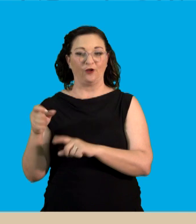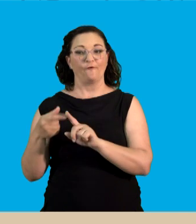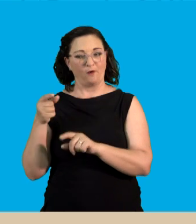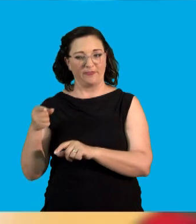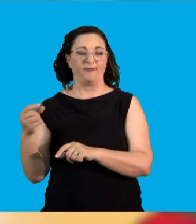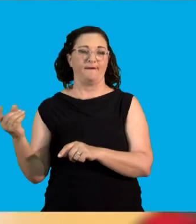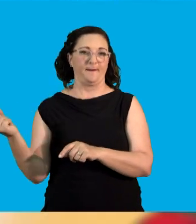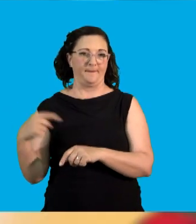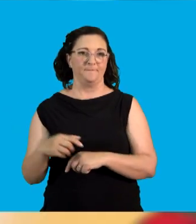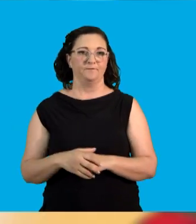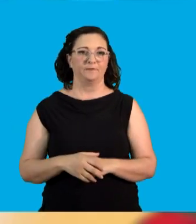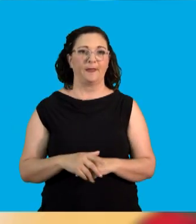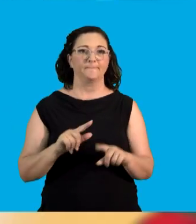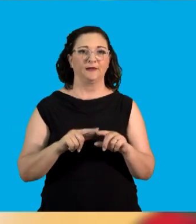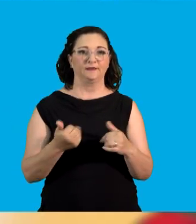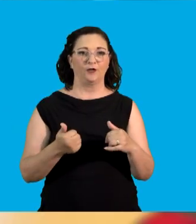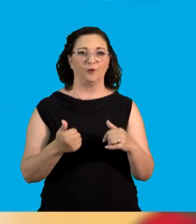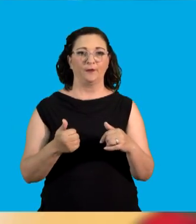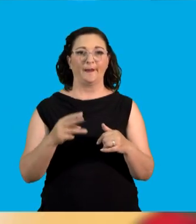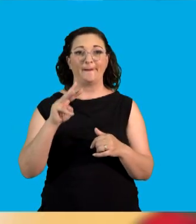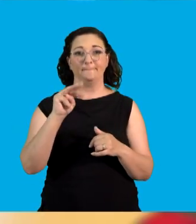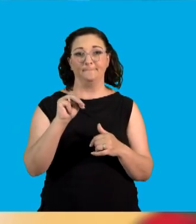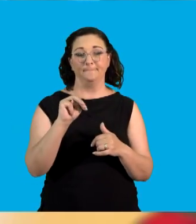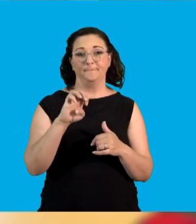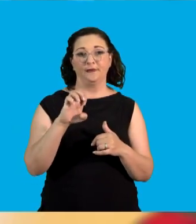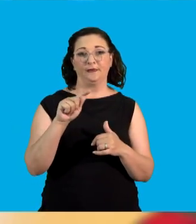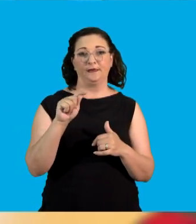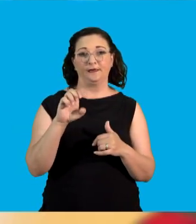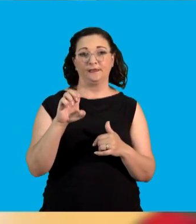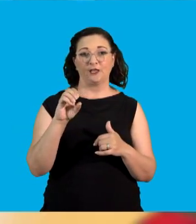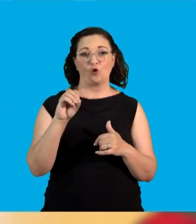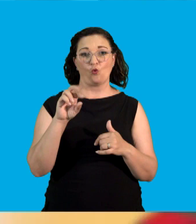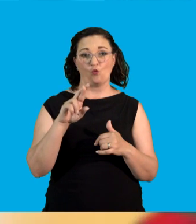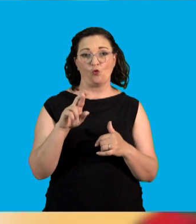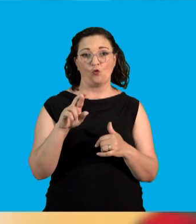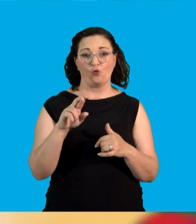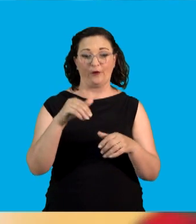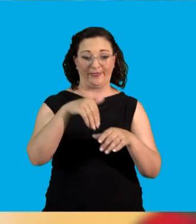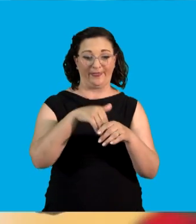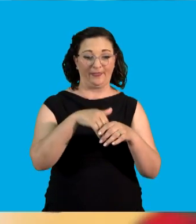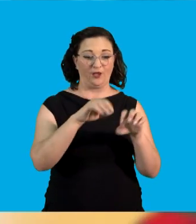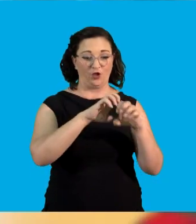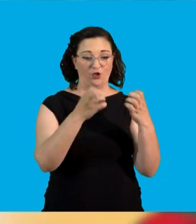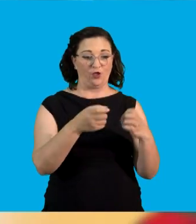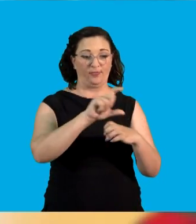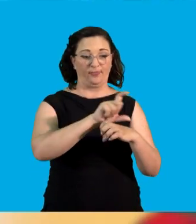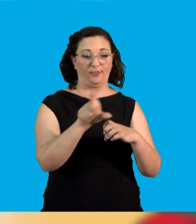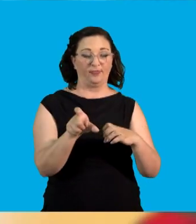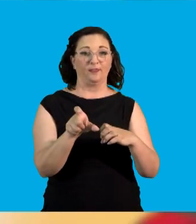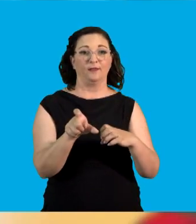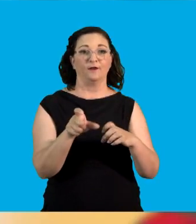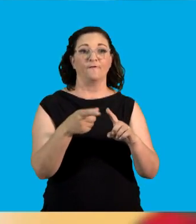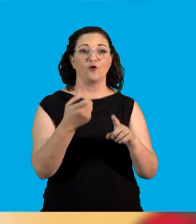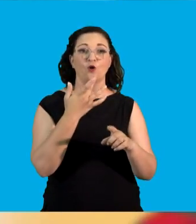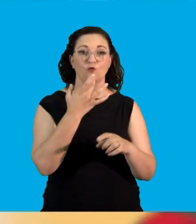and dust, and the meteor, the one that enters the surface of the earth, the atmosphere of